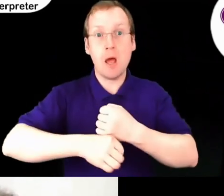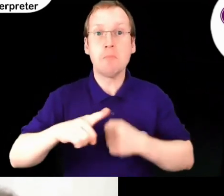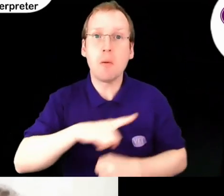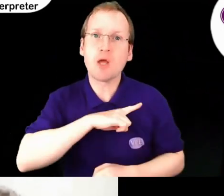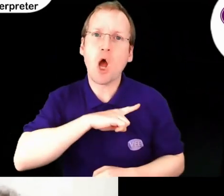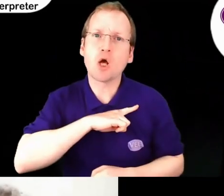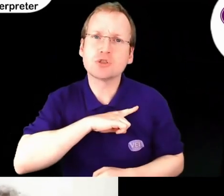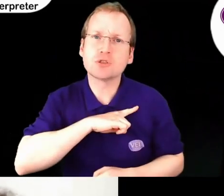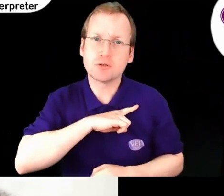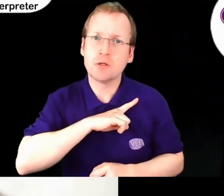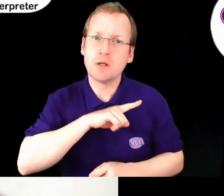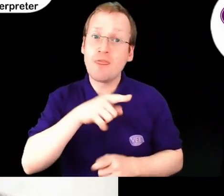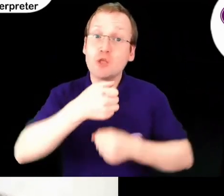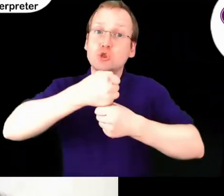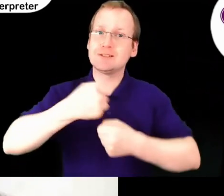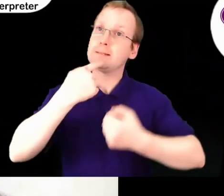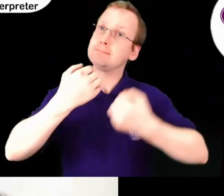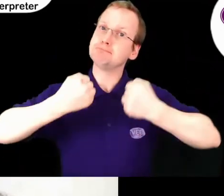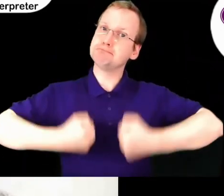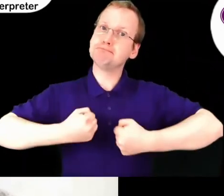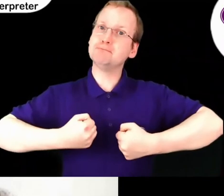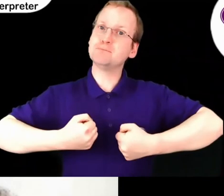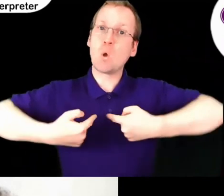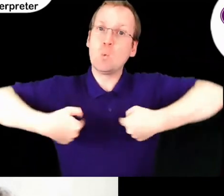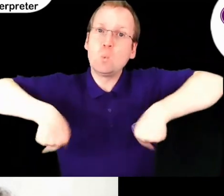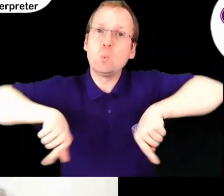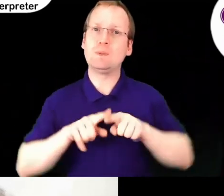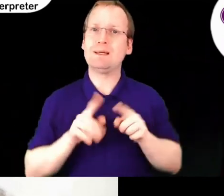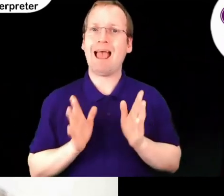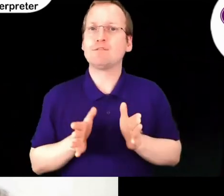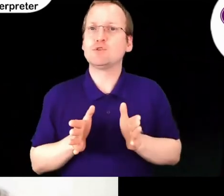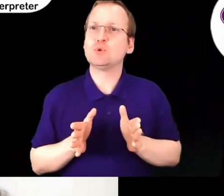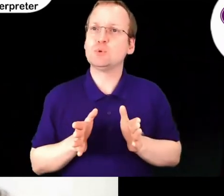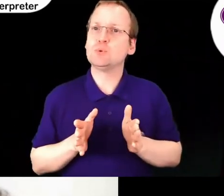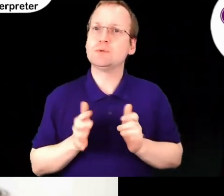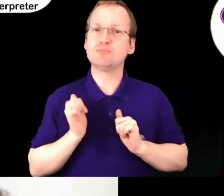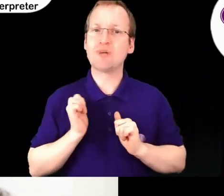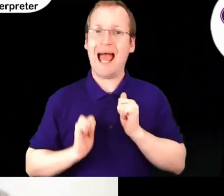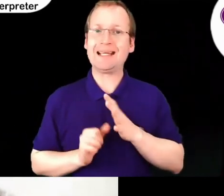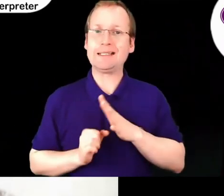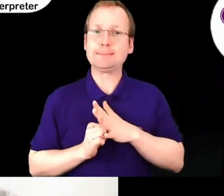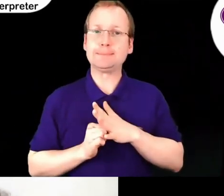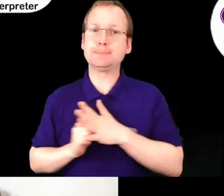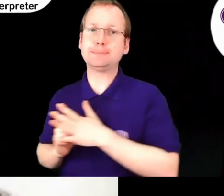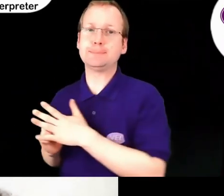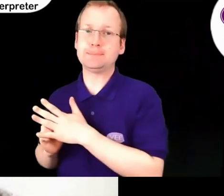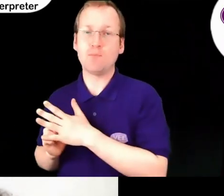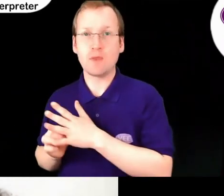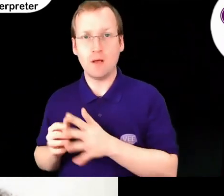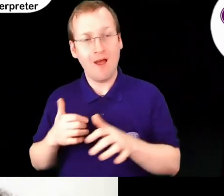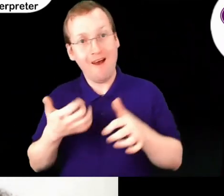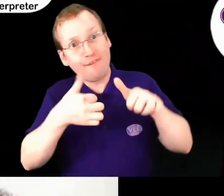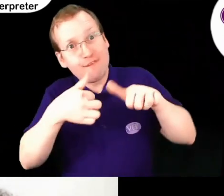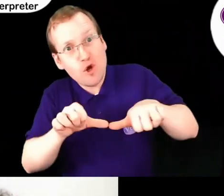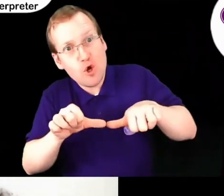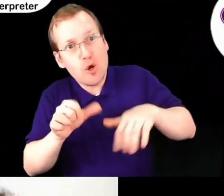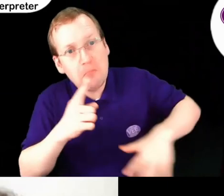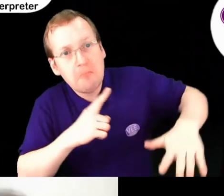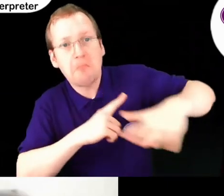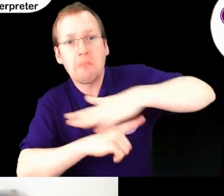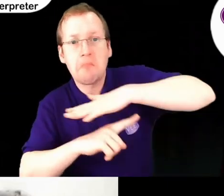took a stand and say, we have to, you know, swallow our pride and affirm other people and accept them as God's